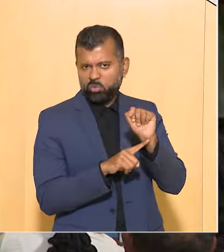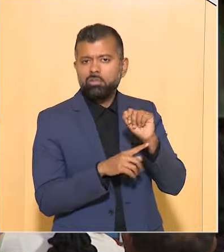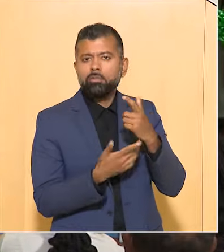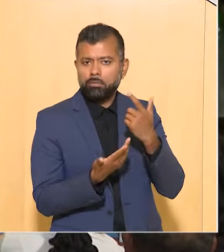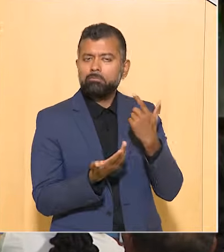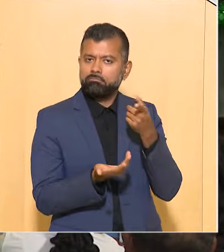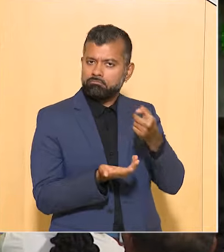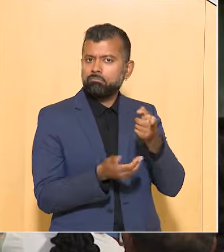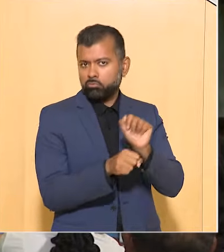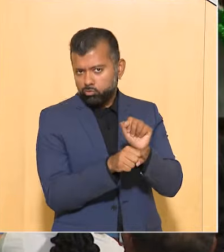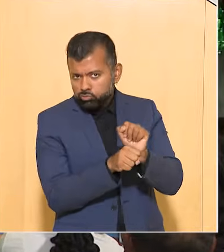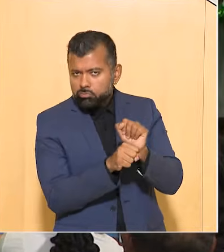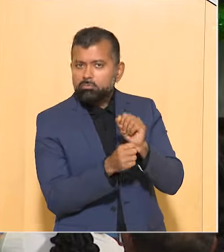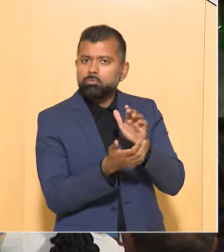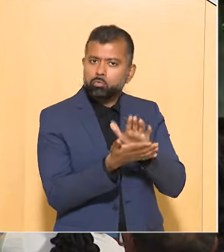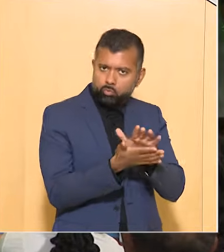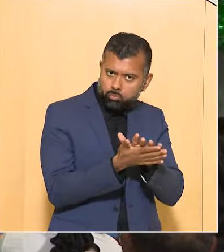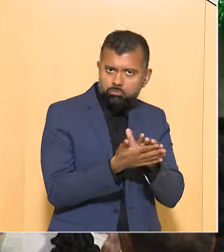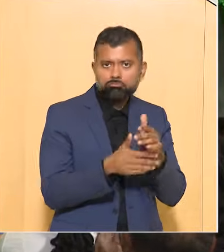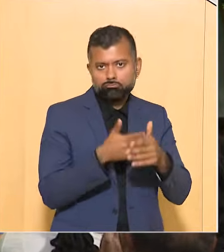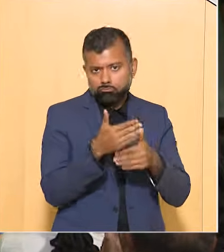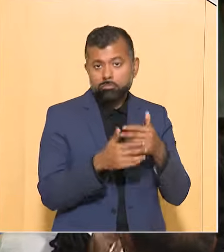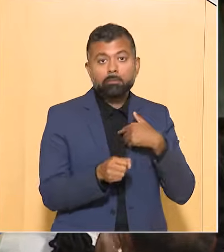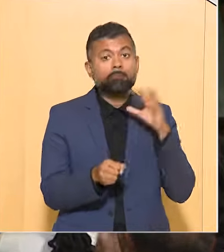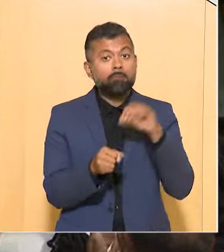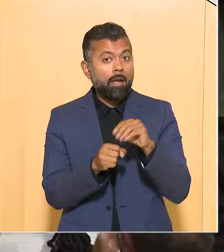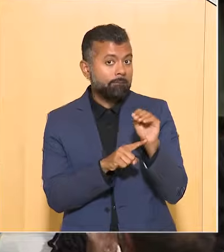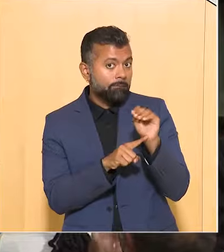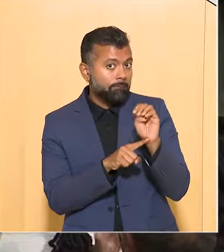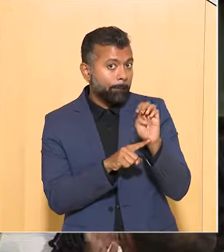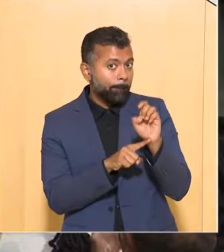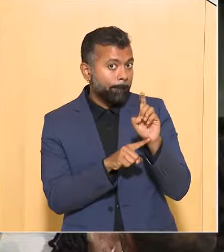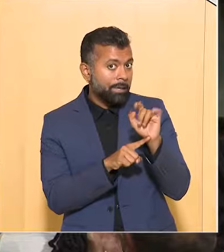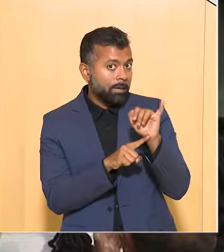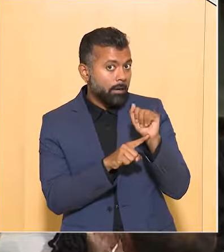the Jim Vance Media Program,